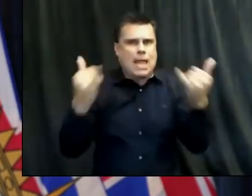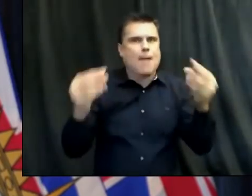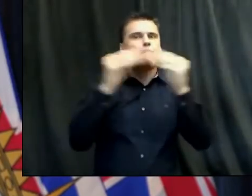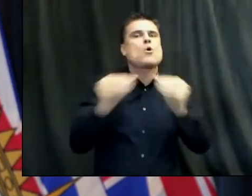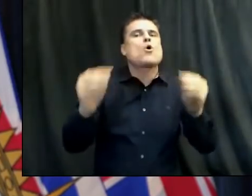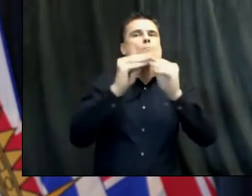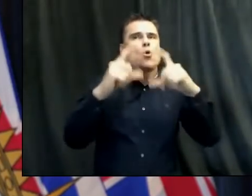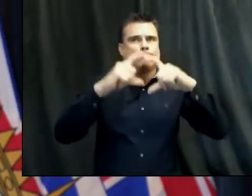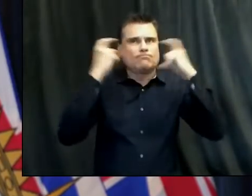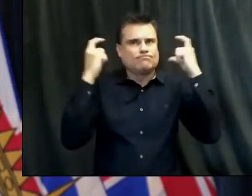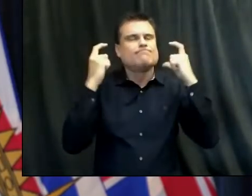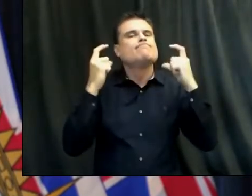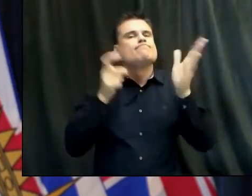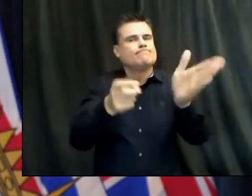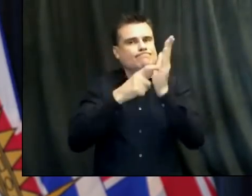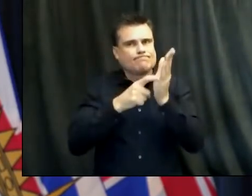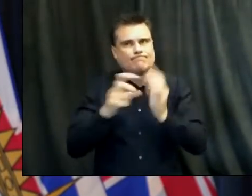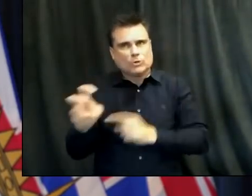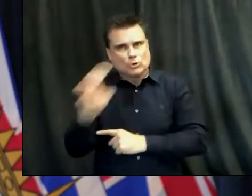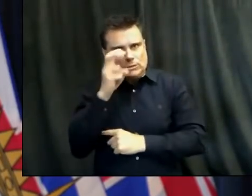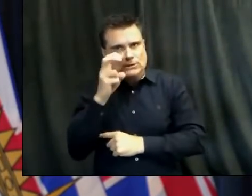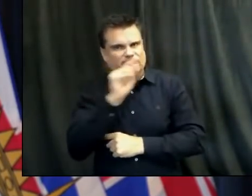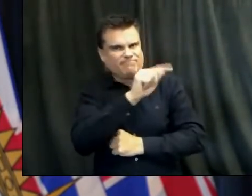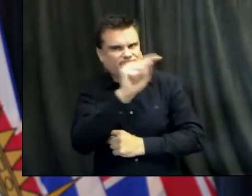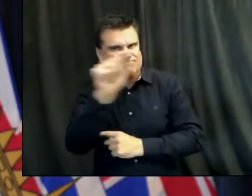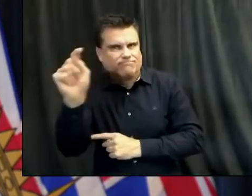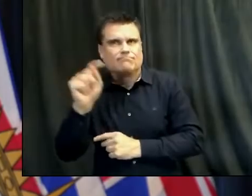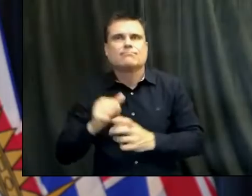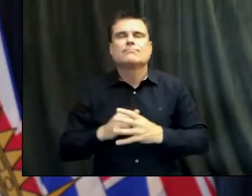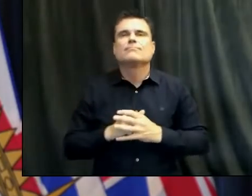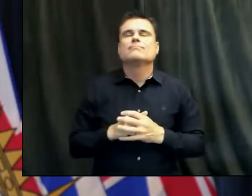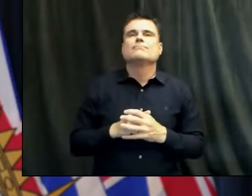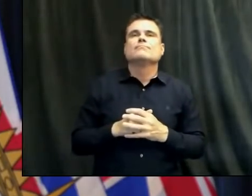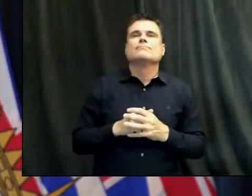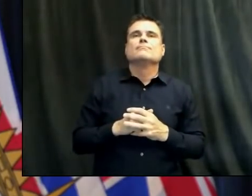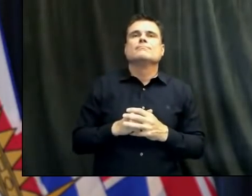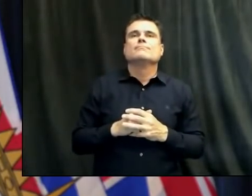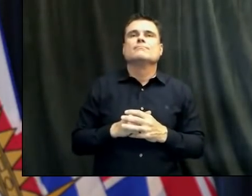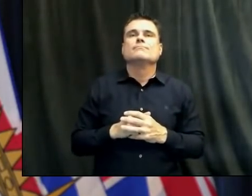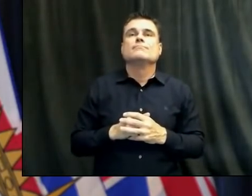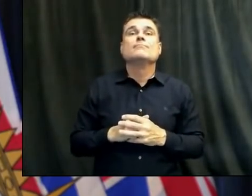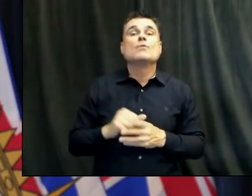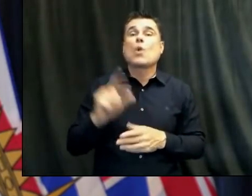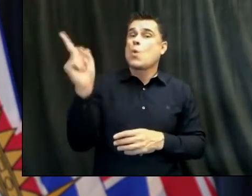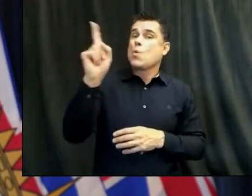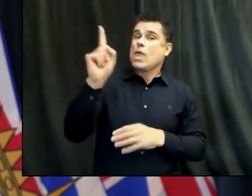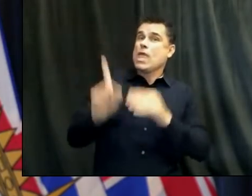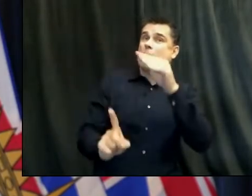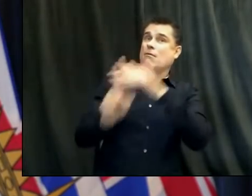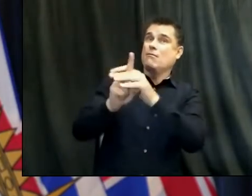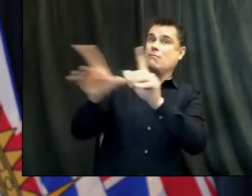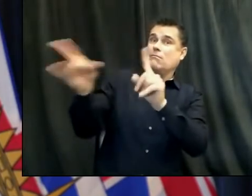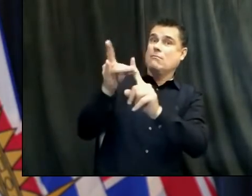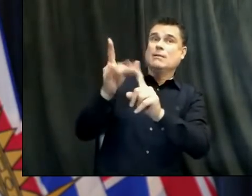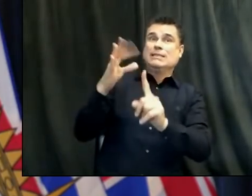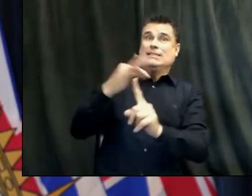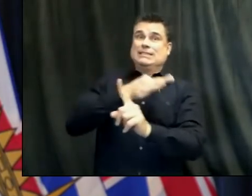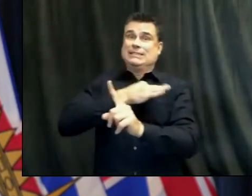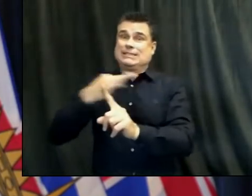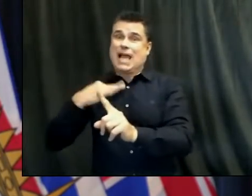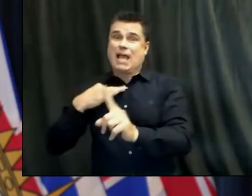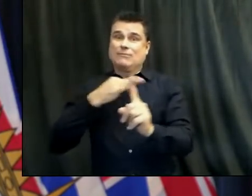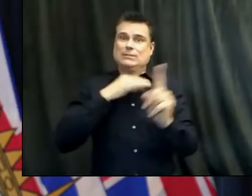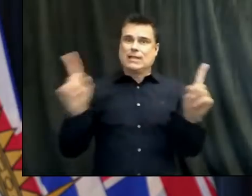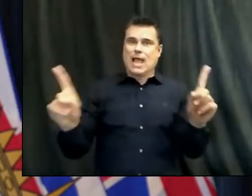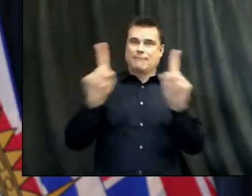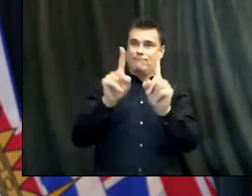often between staff to staff. And we see it in the healthcare setting too. We work with people every day, and we forget